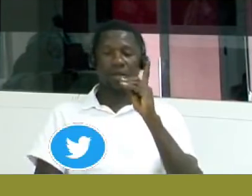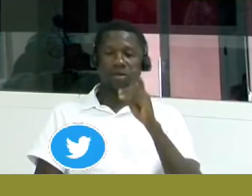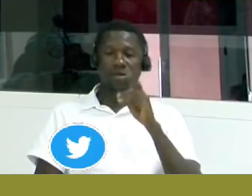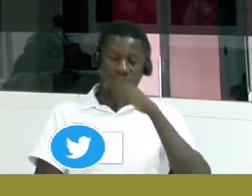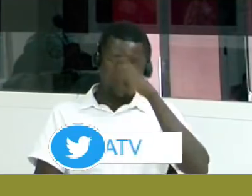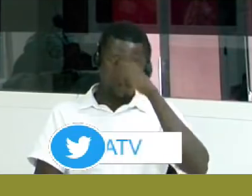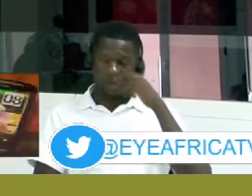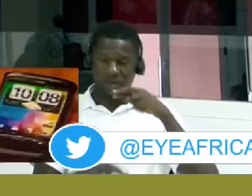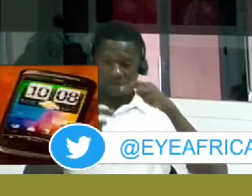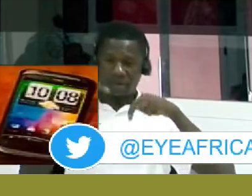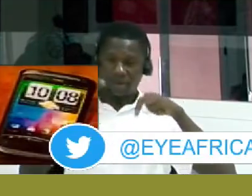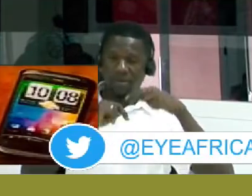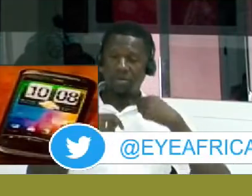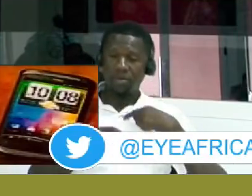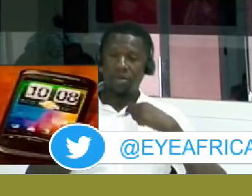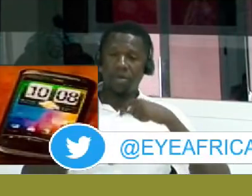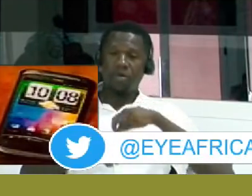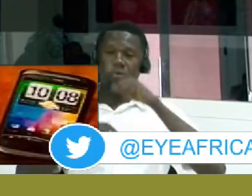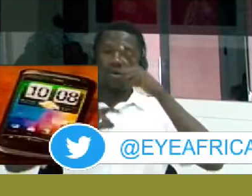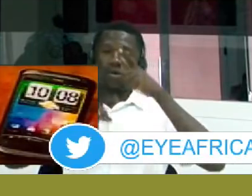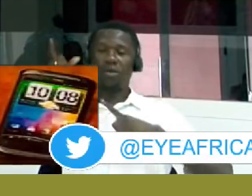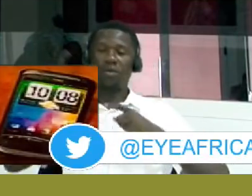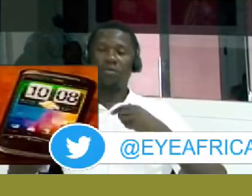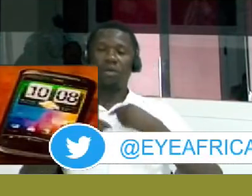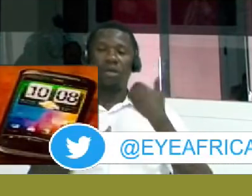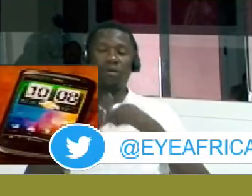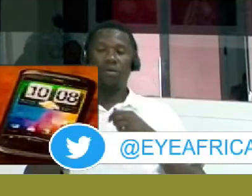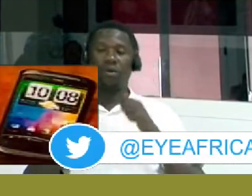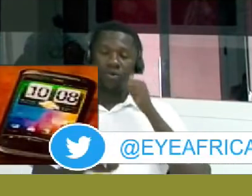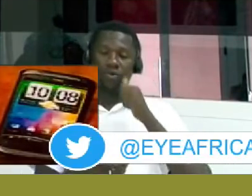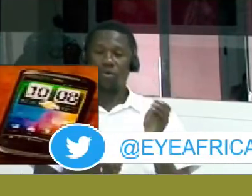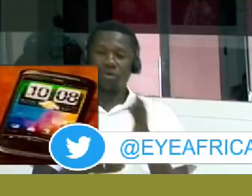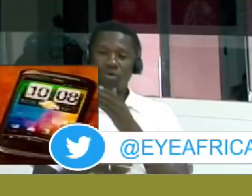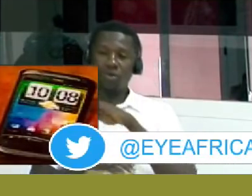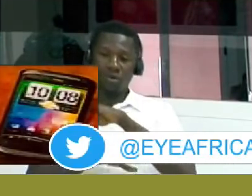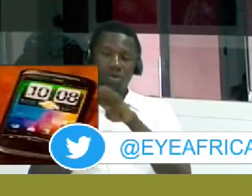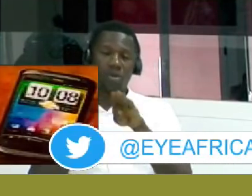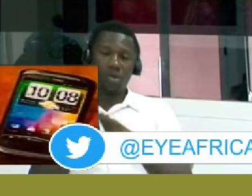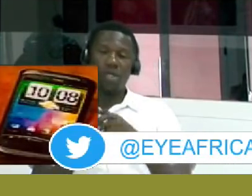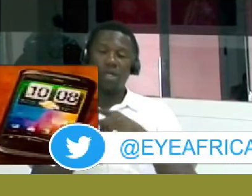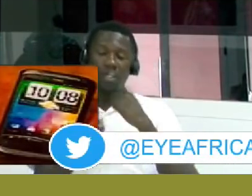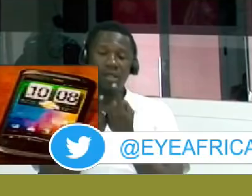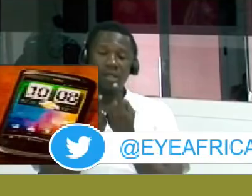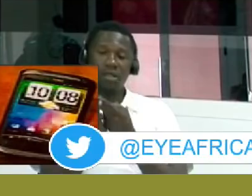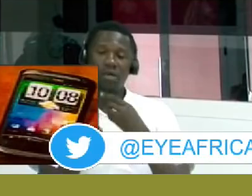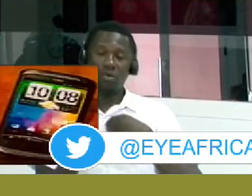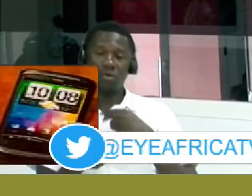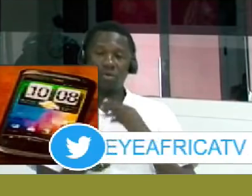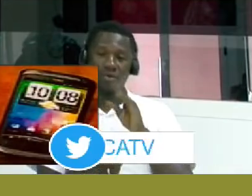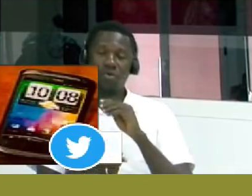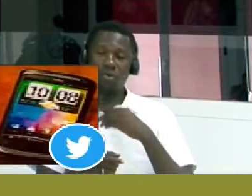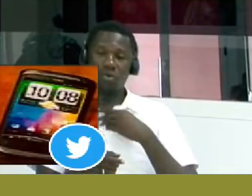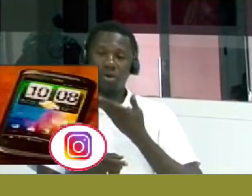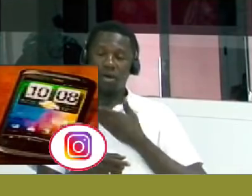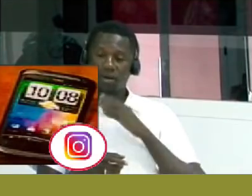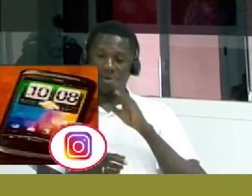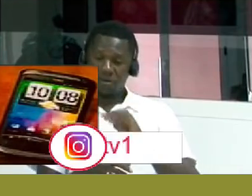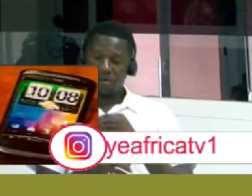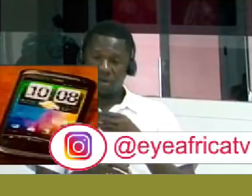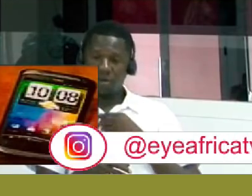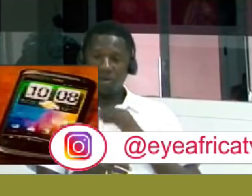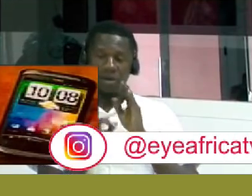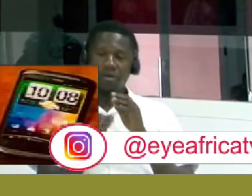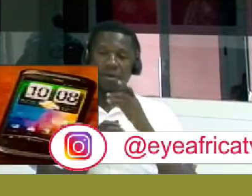what was going on at my level, because I never used to go to the ground. Anything that I wanted to do or have done, I will tell my deputy,